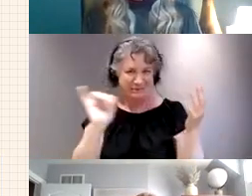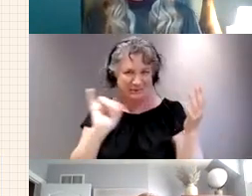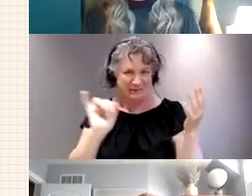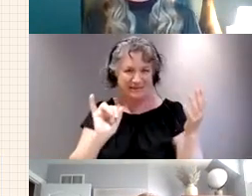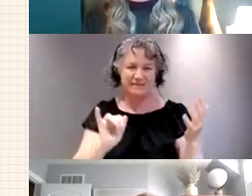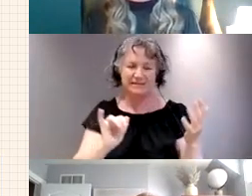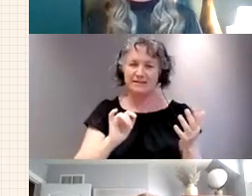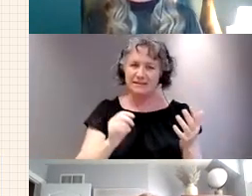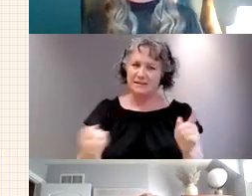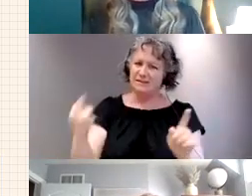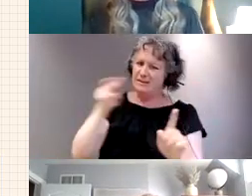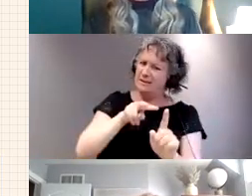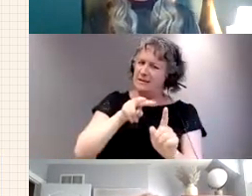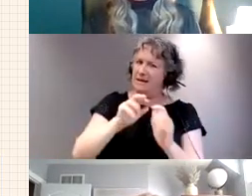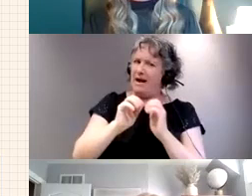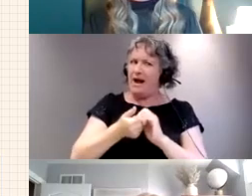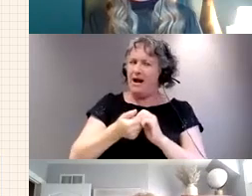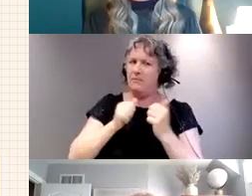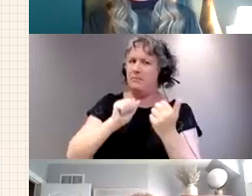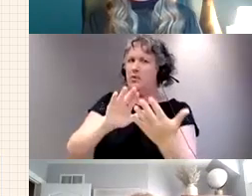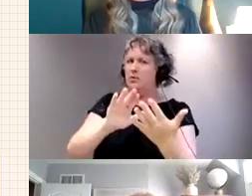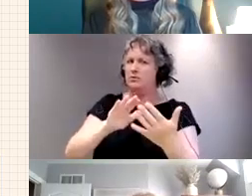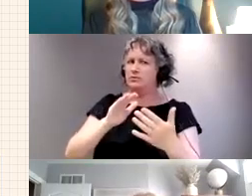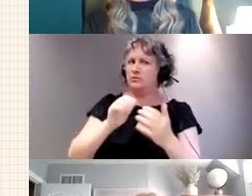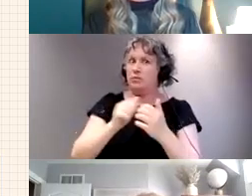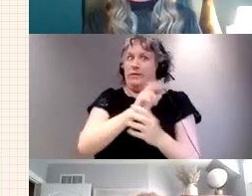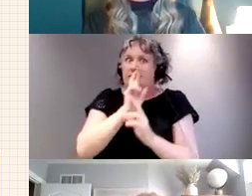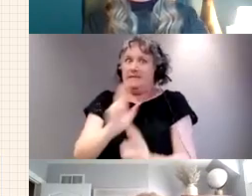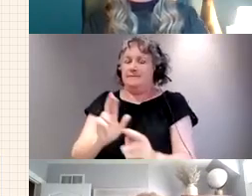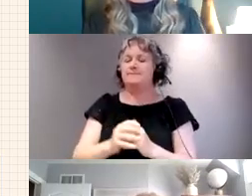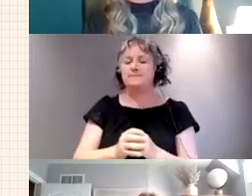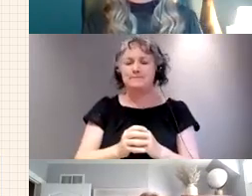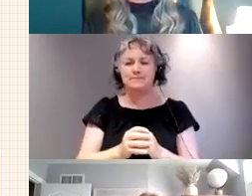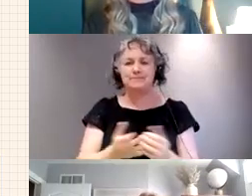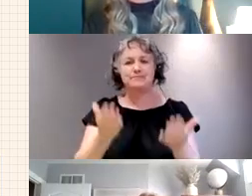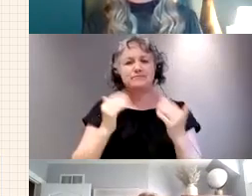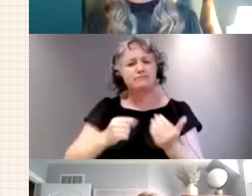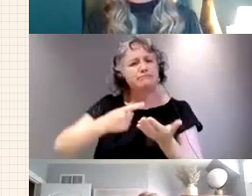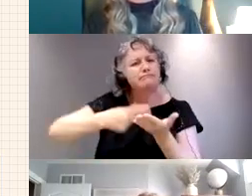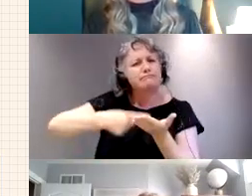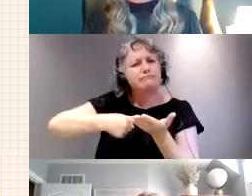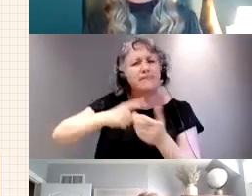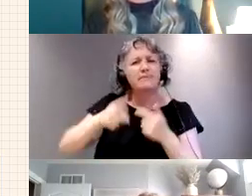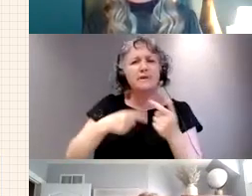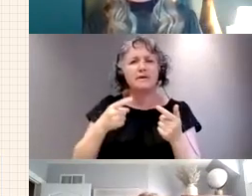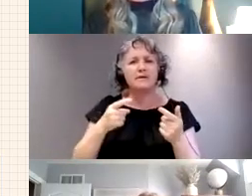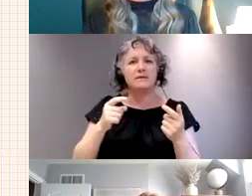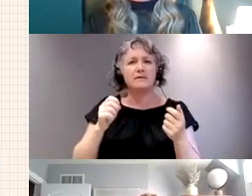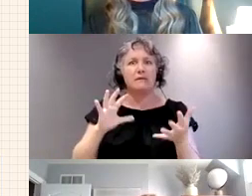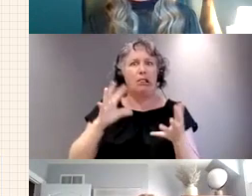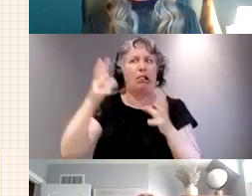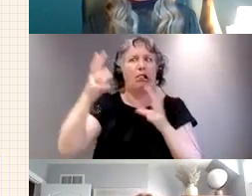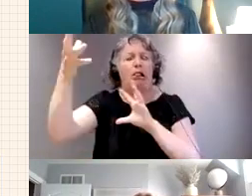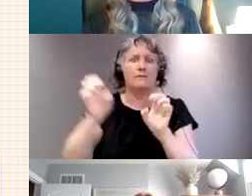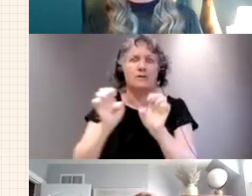a different perspective on how to approach things. We talked a little bit about, of course, being in crisis mode. And